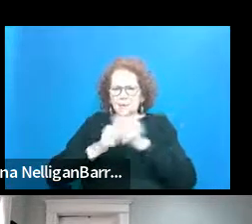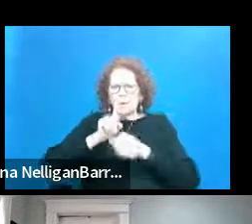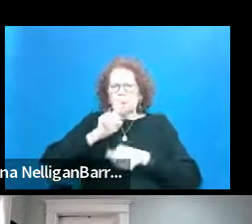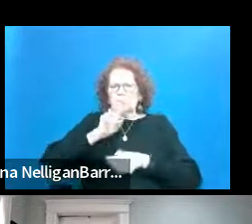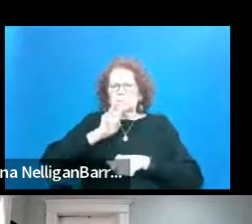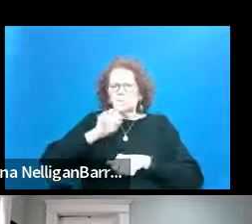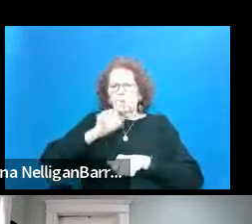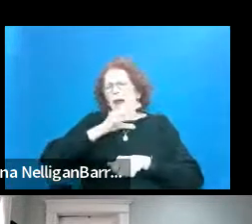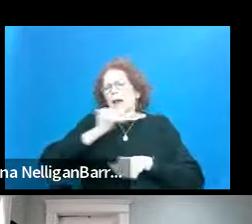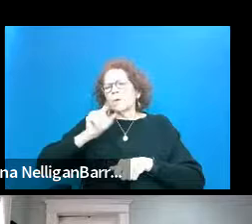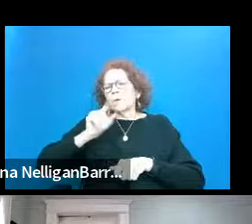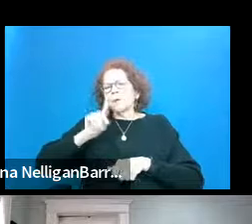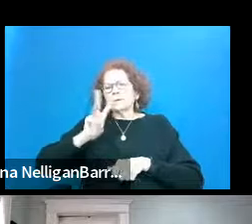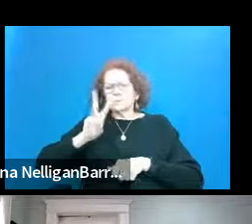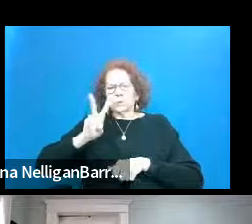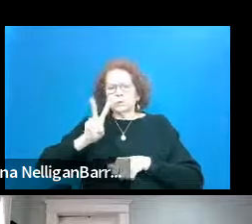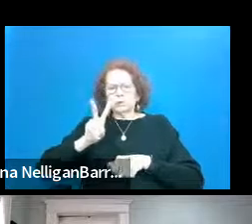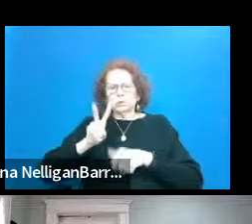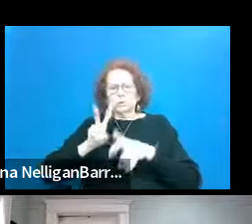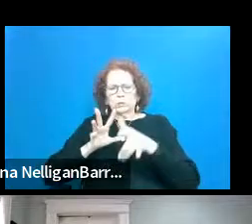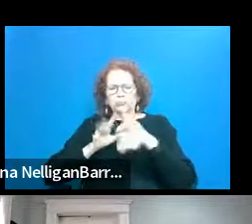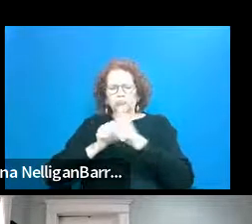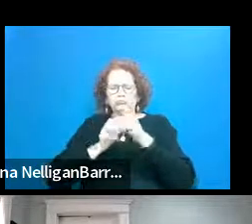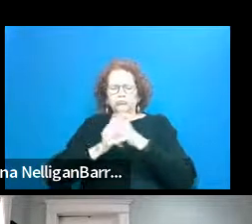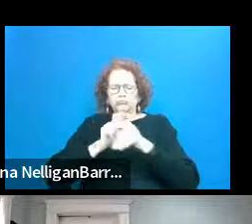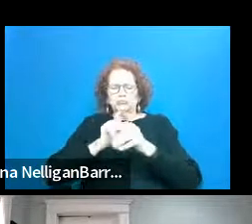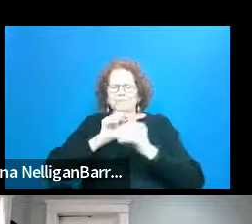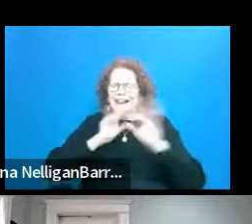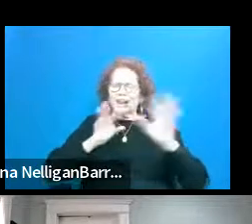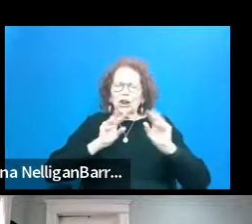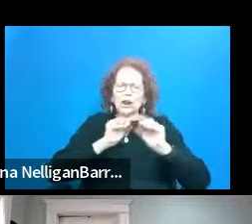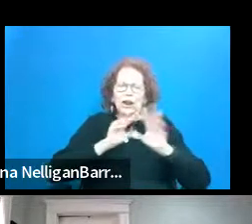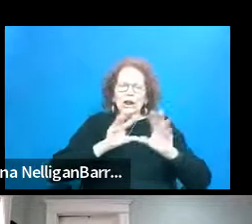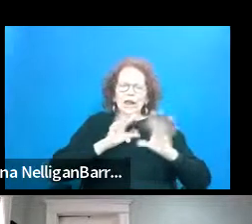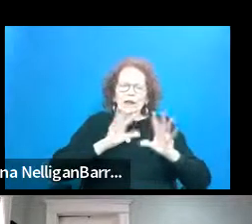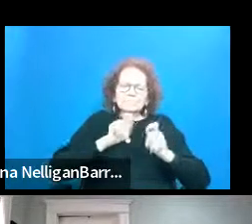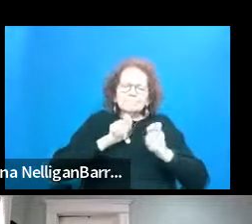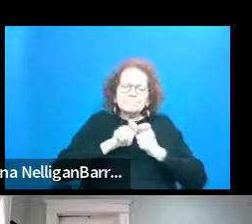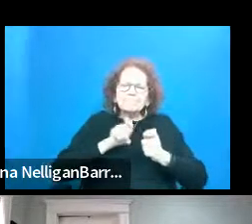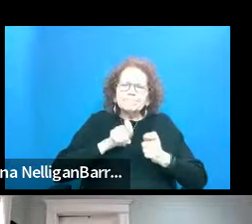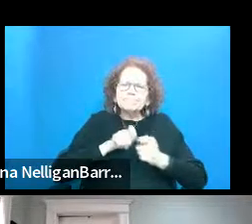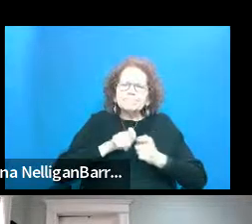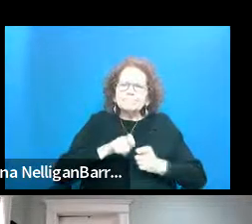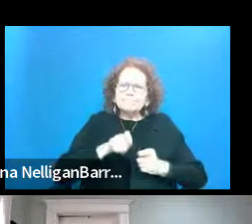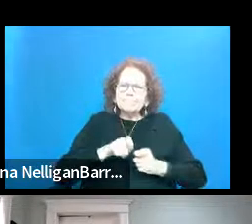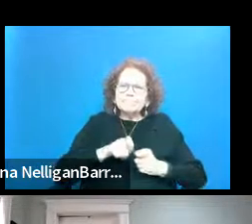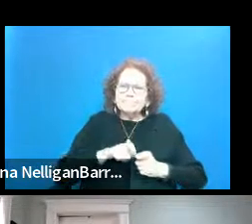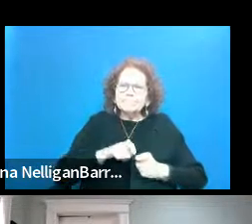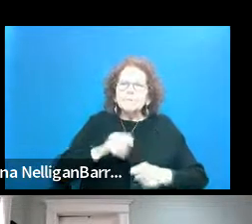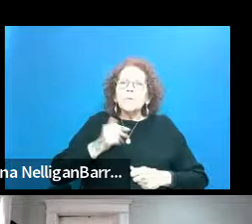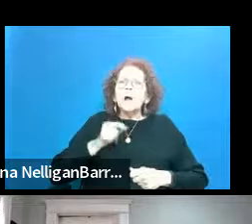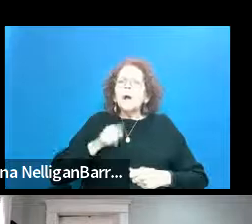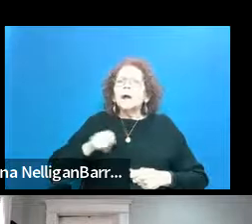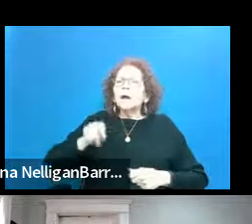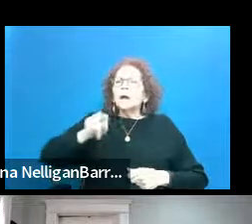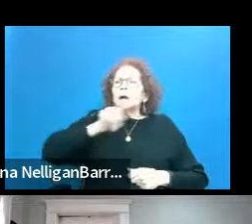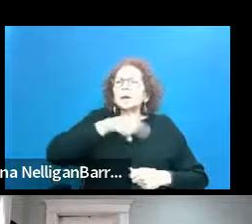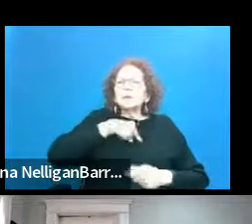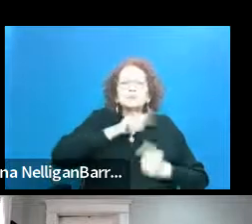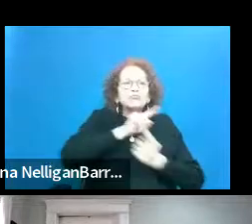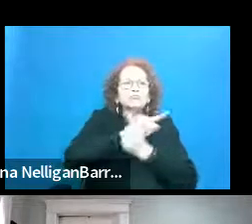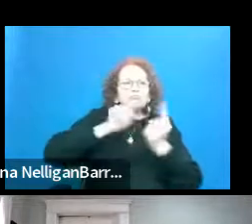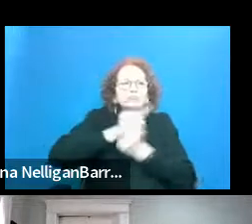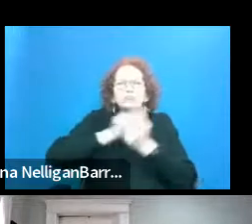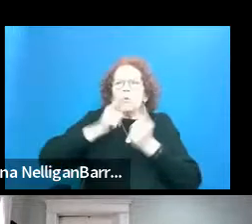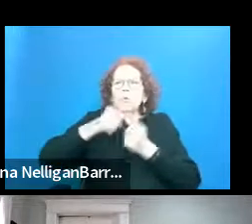doing. I requested that they send over the list of folks that they met with for 163, and I